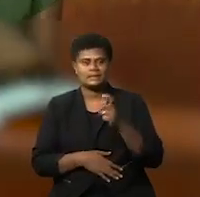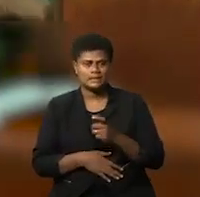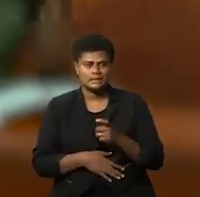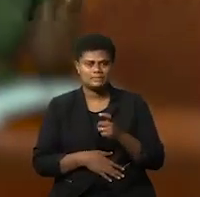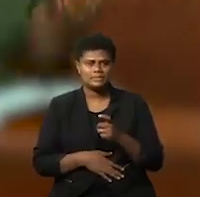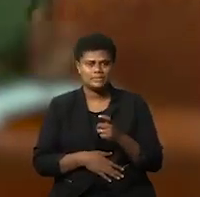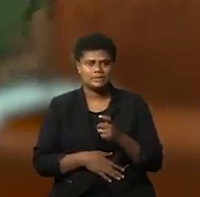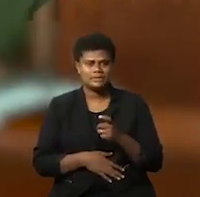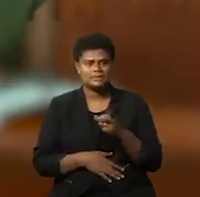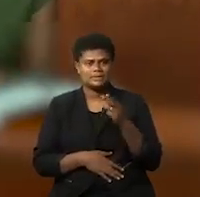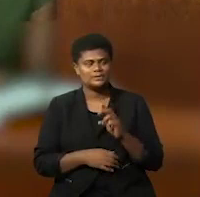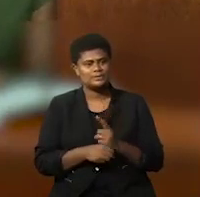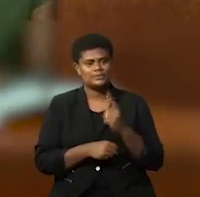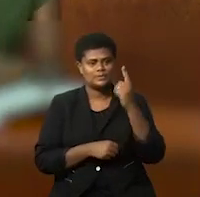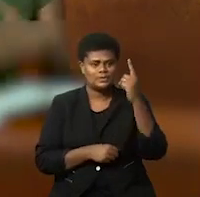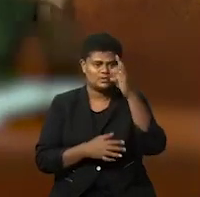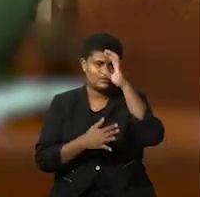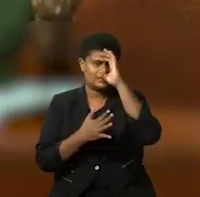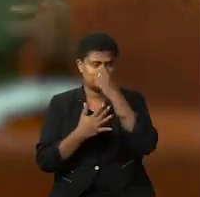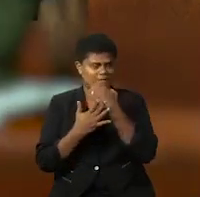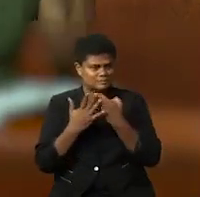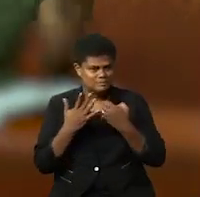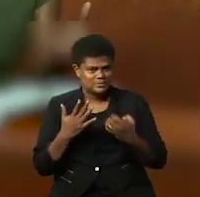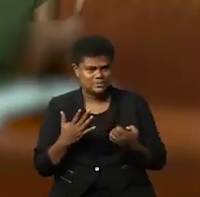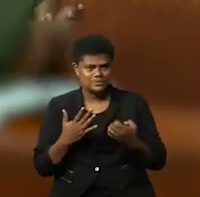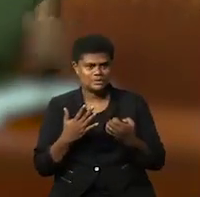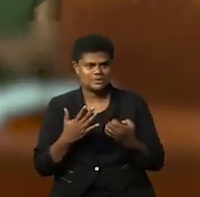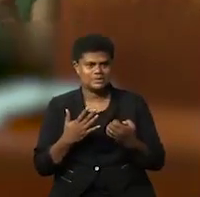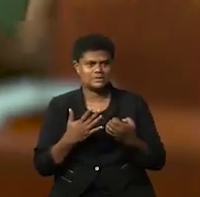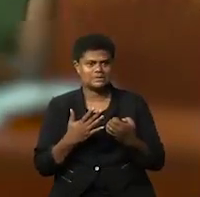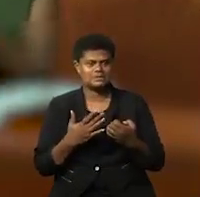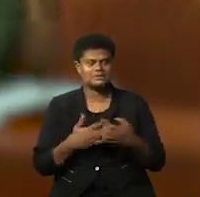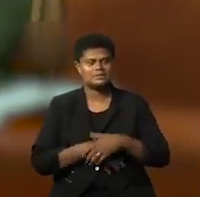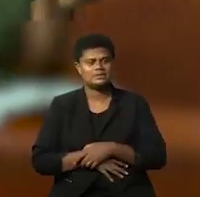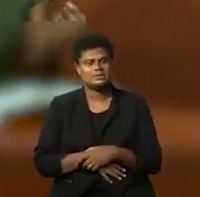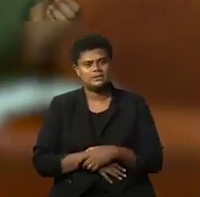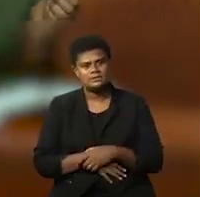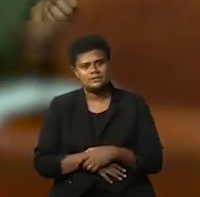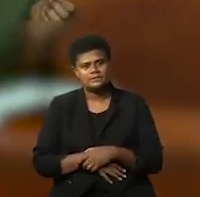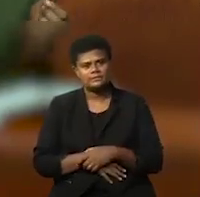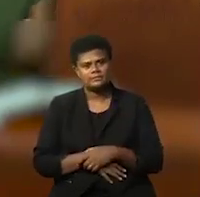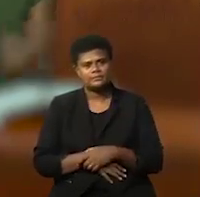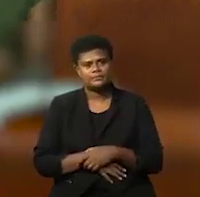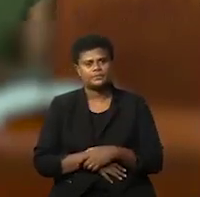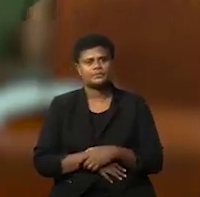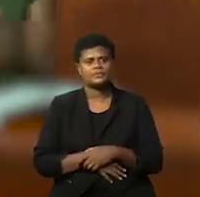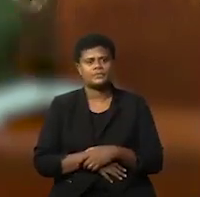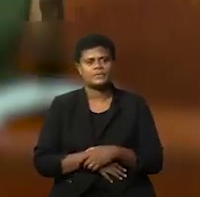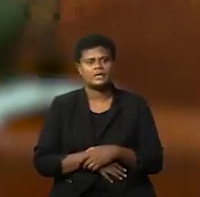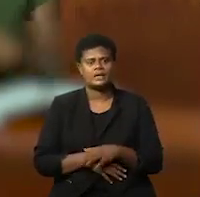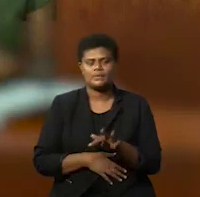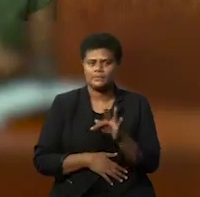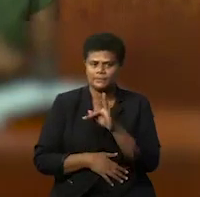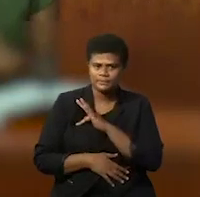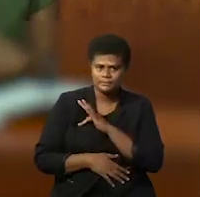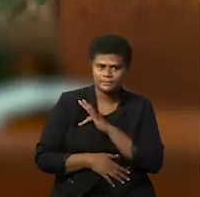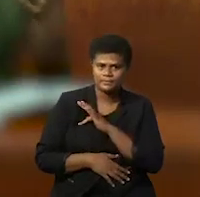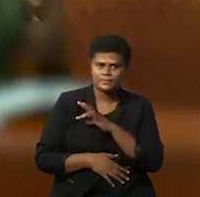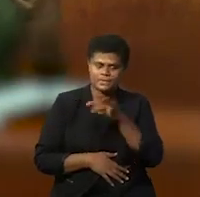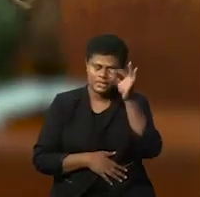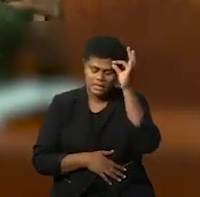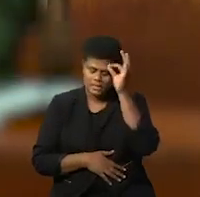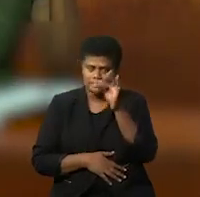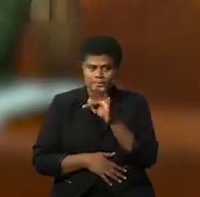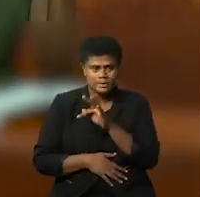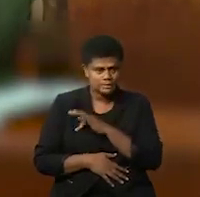And, that's the beauty of the God that we serve. When we come there in faith, there is someone there to represent us. Therefore, even in our sinfulness,